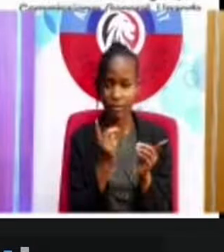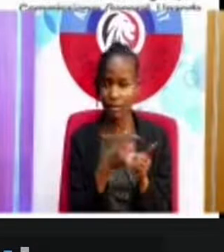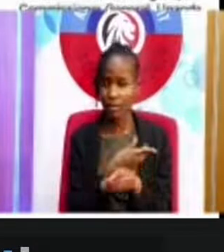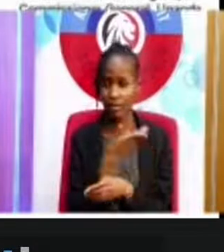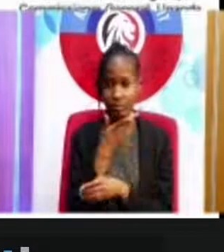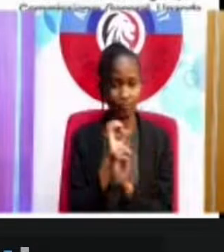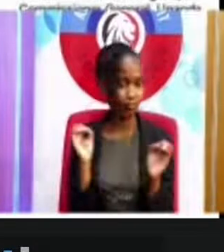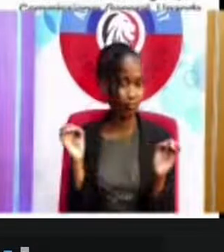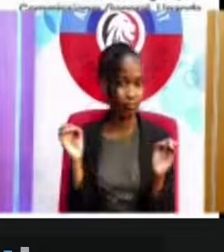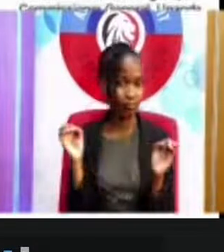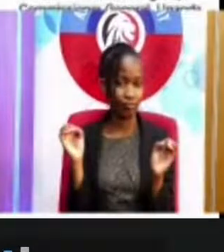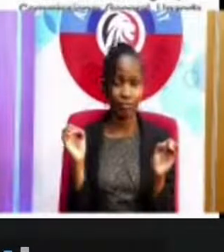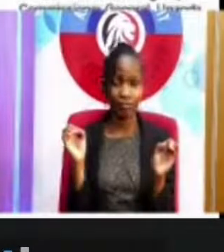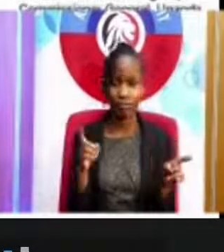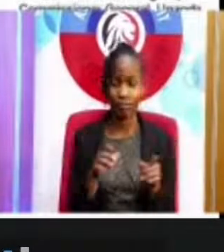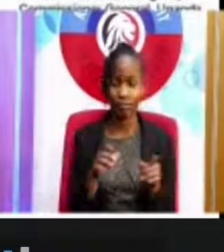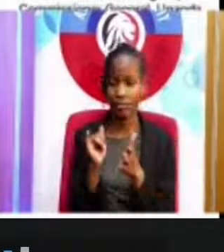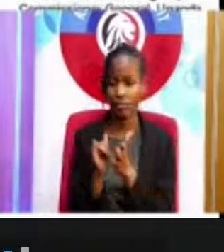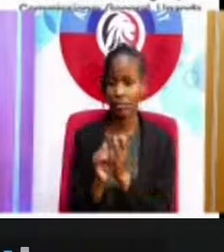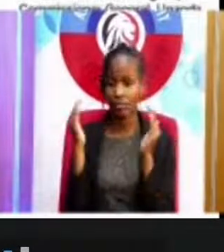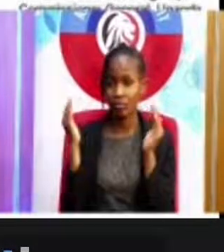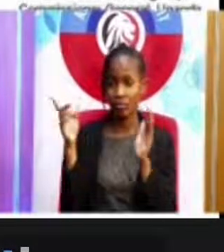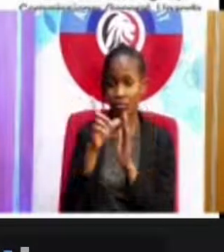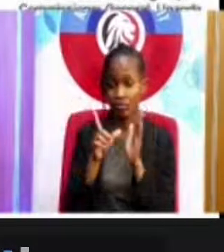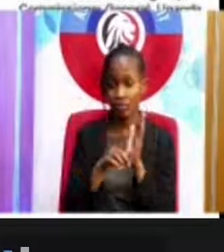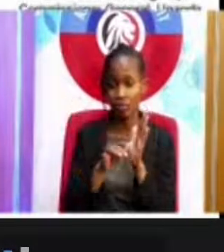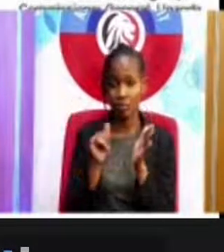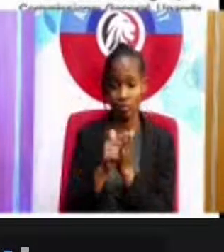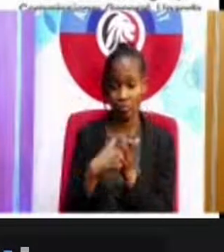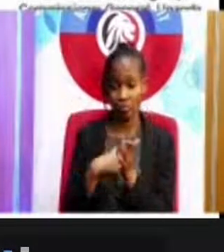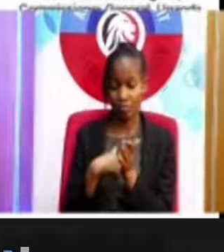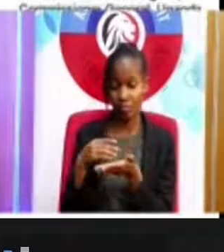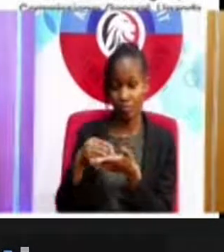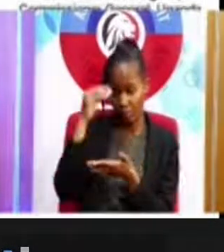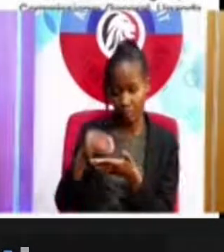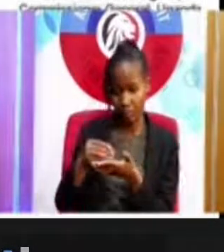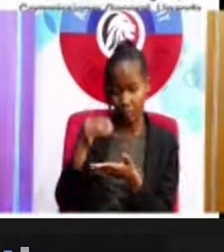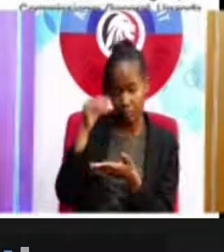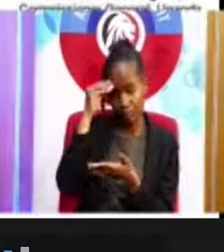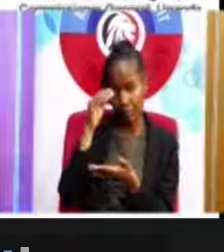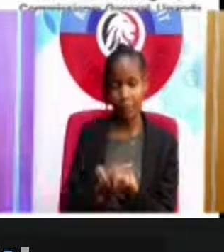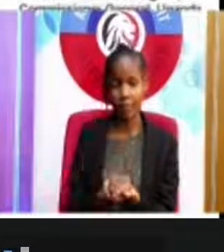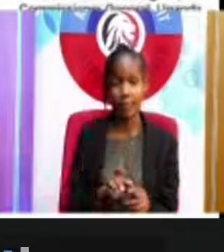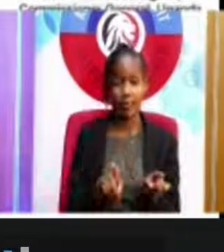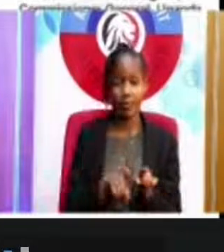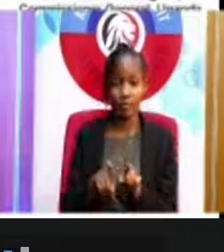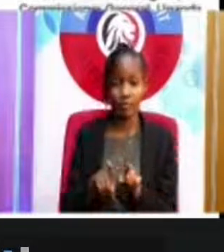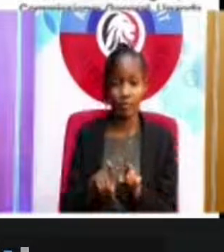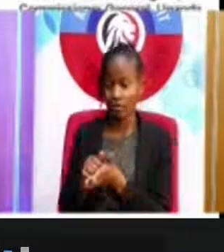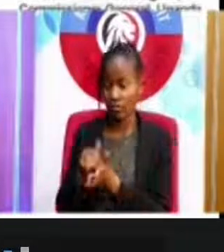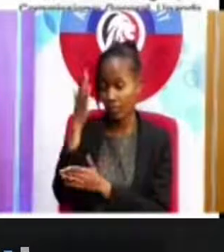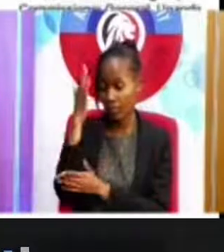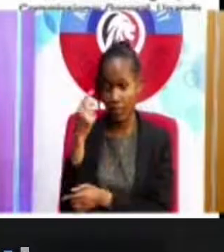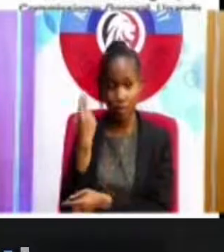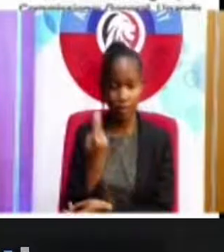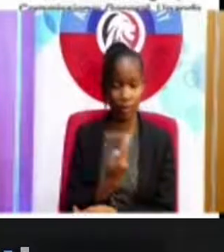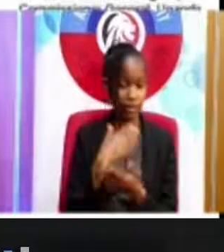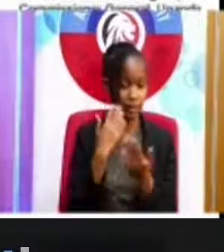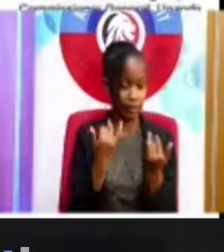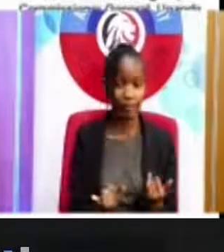That's one big lesson we have learned. And that is why for us now, the game